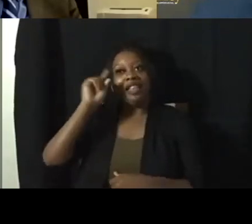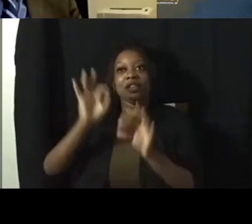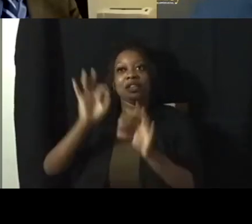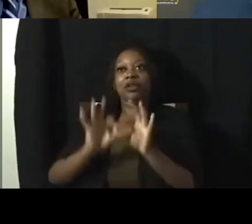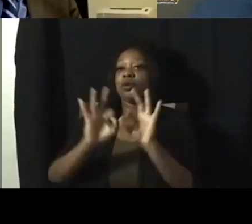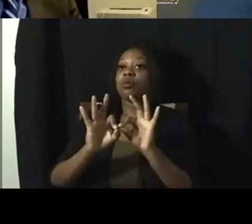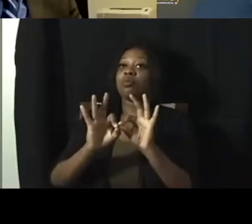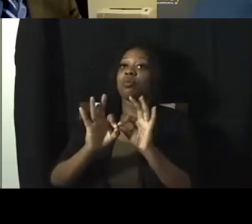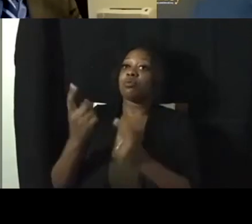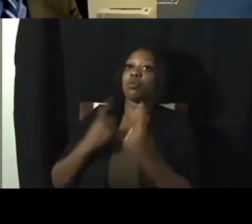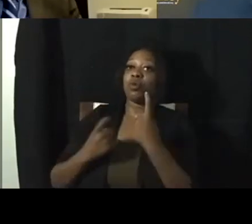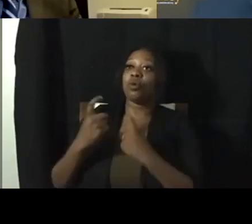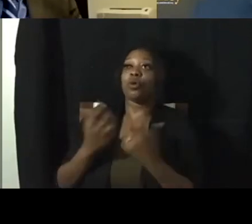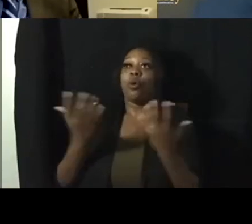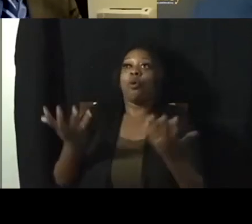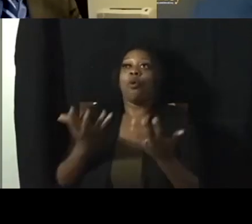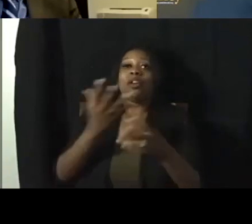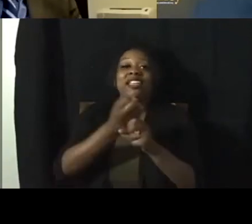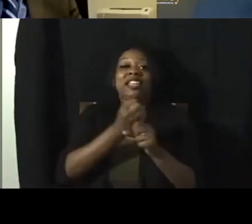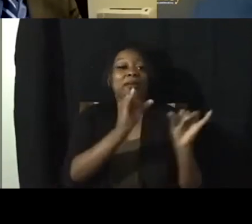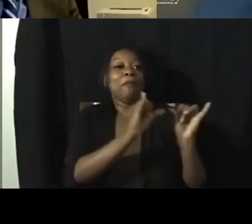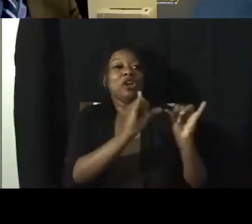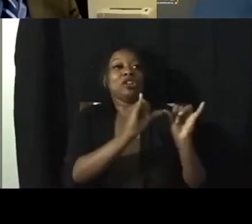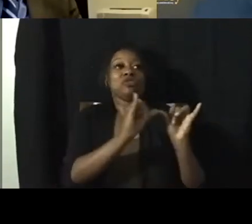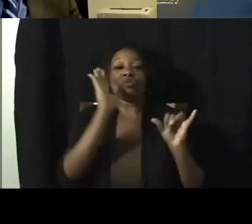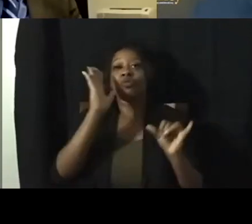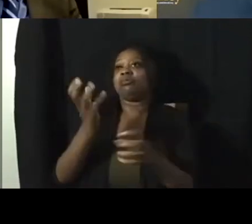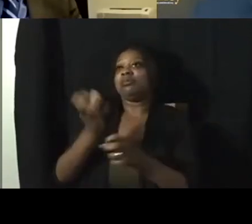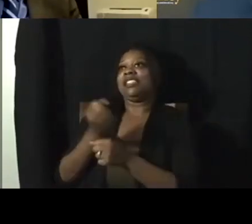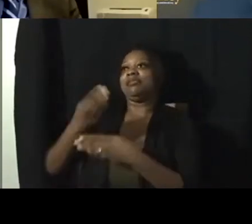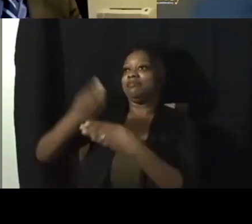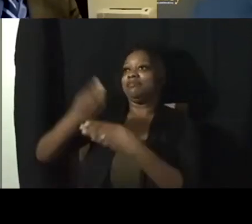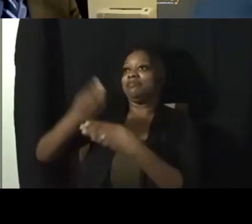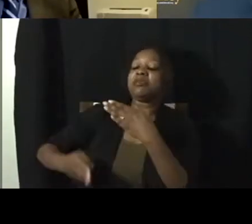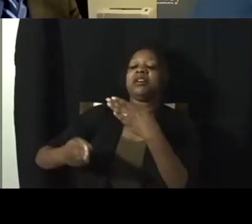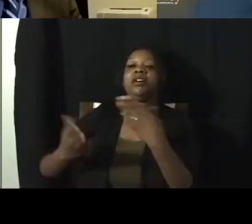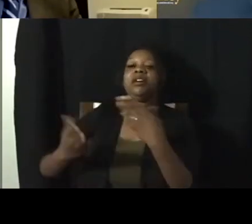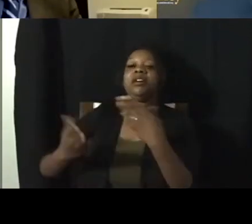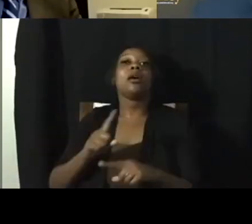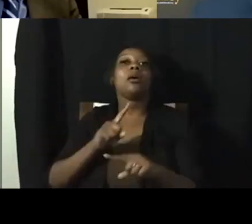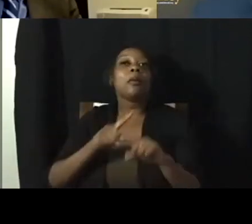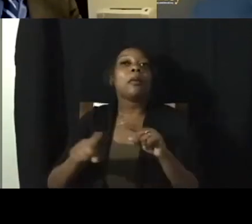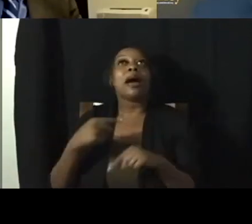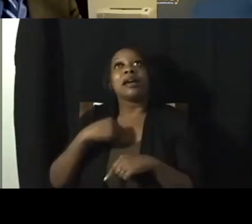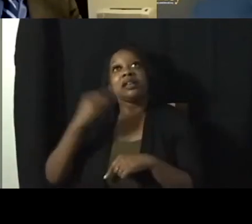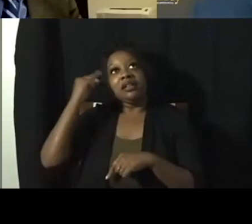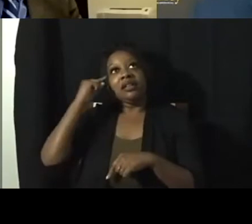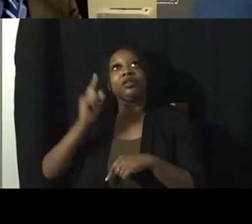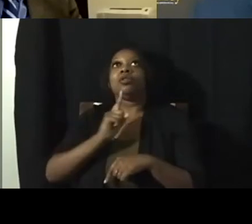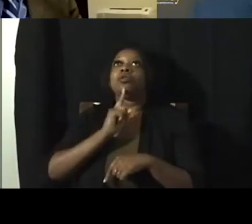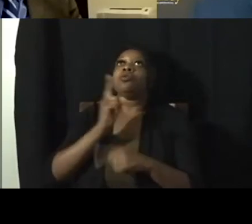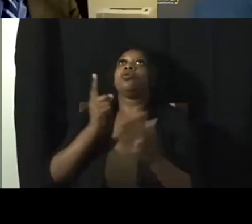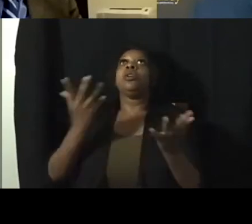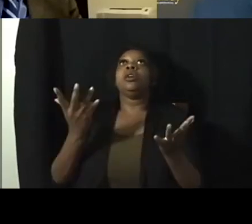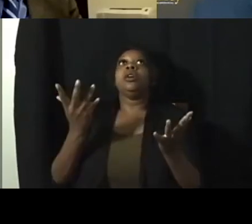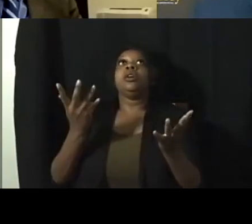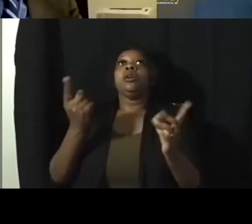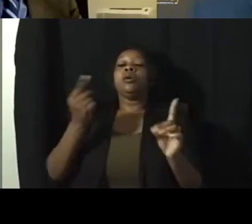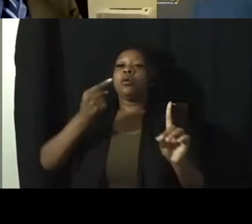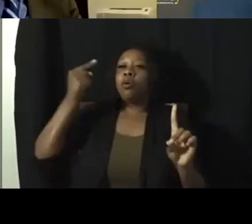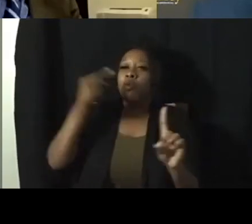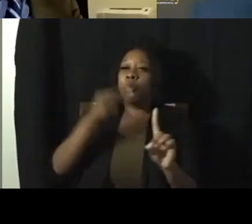measured gets done, as goes the saying. But I think the philosophical underpinning of some of those things, that